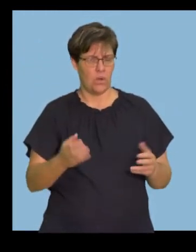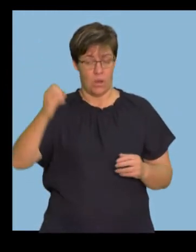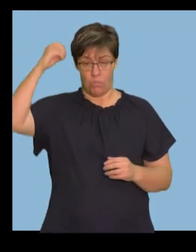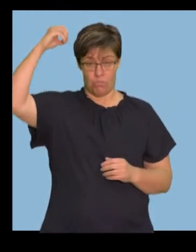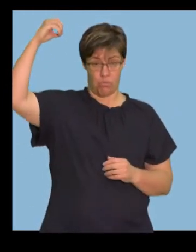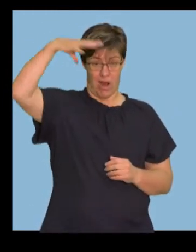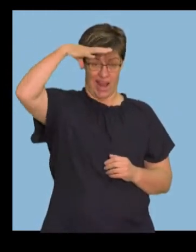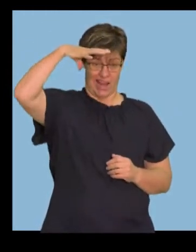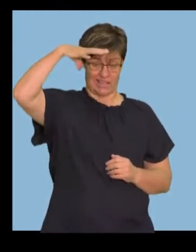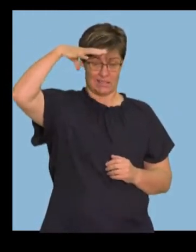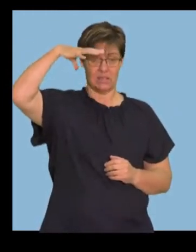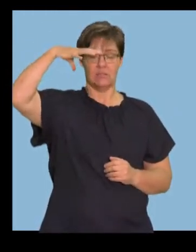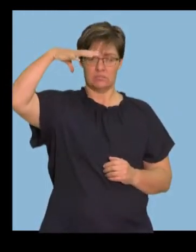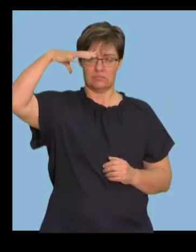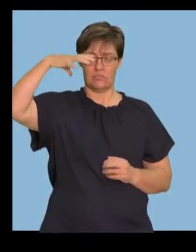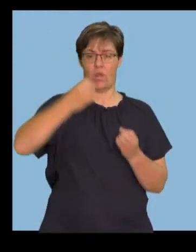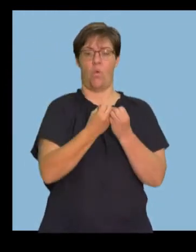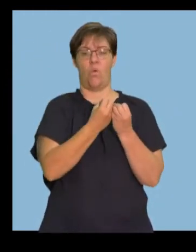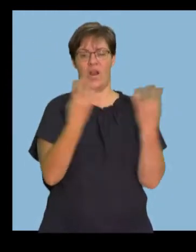is a qualitative